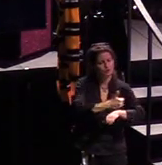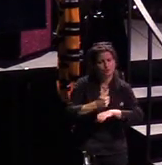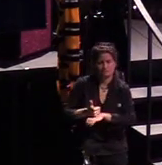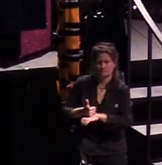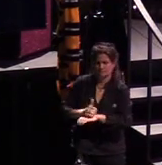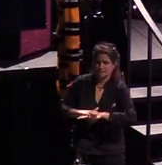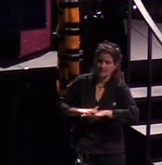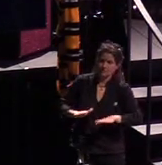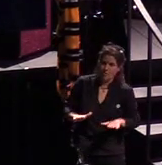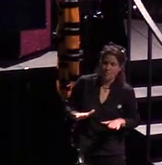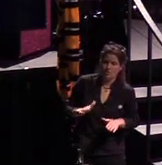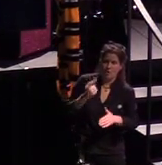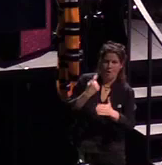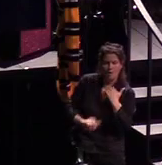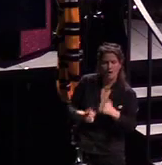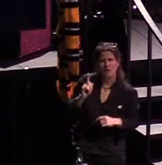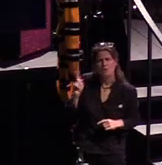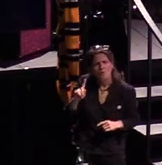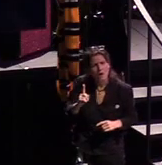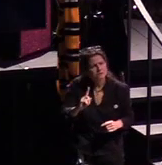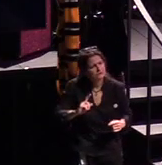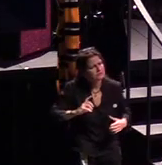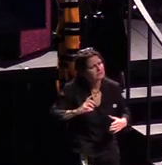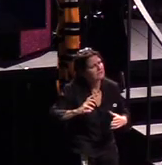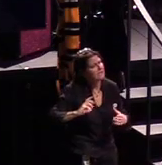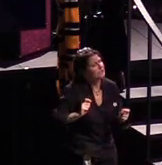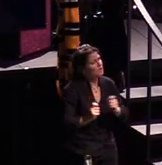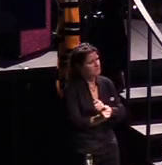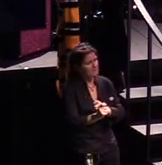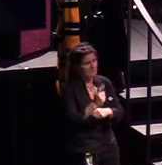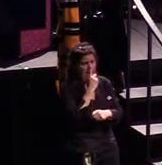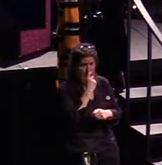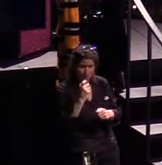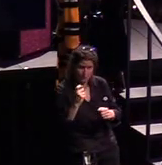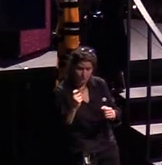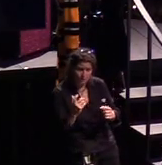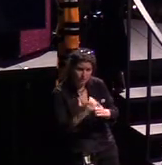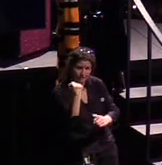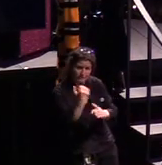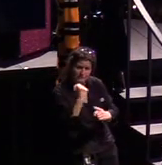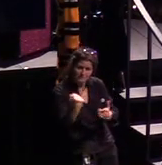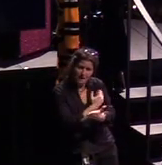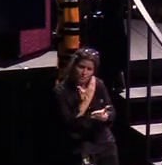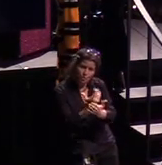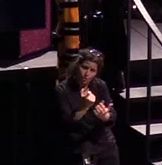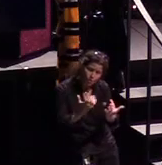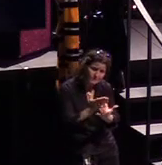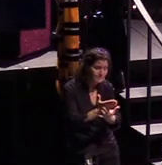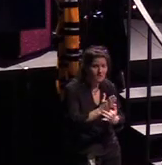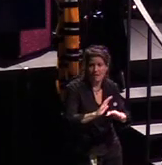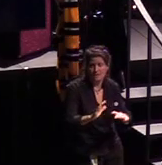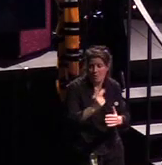simply what adjustments can we make sure can you make to ensure and biscuit your accessible